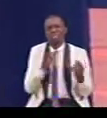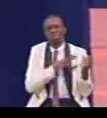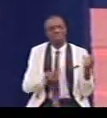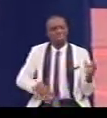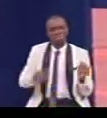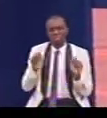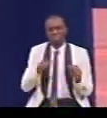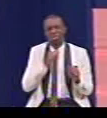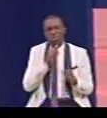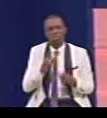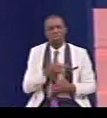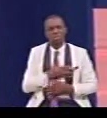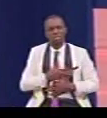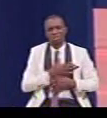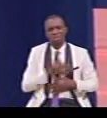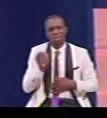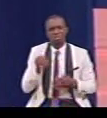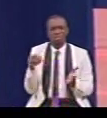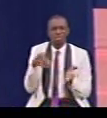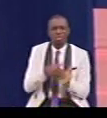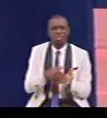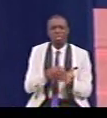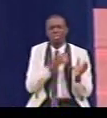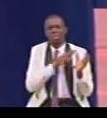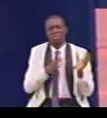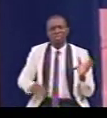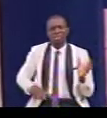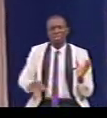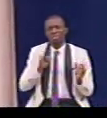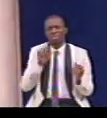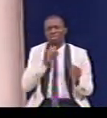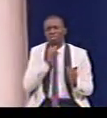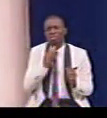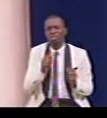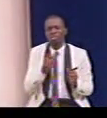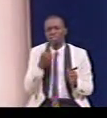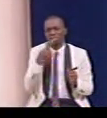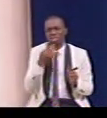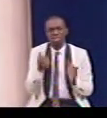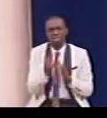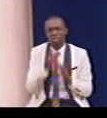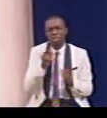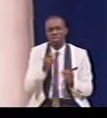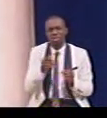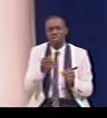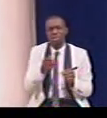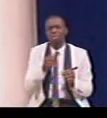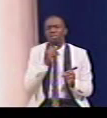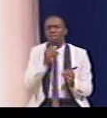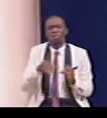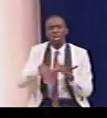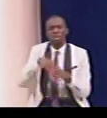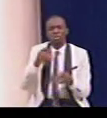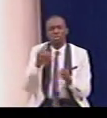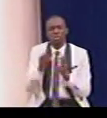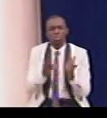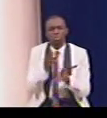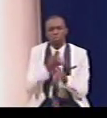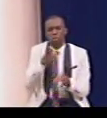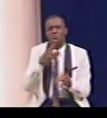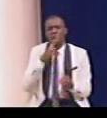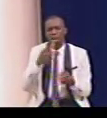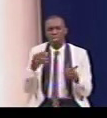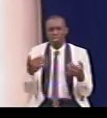be a witness anymore that is not of the world even as I'm not of the world because it's again entangled during him and overcome